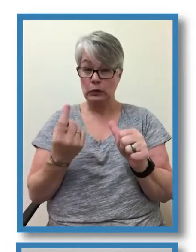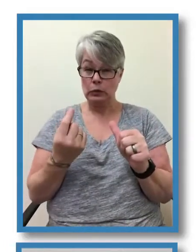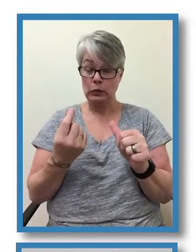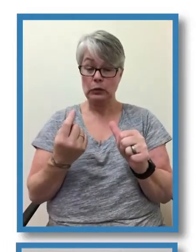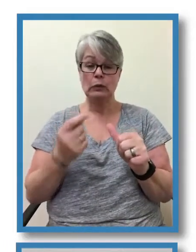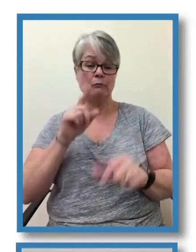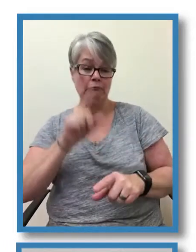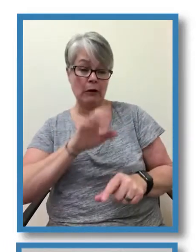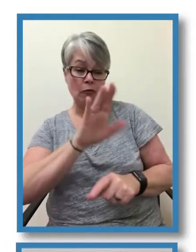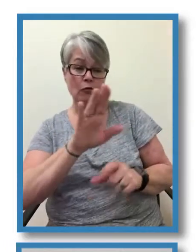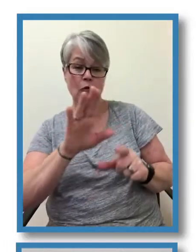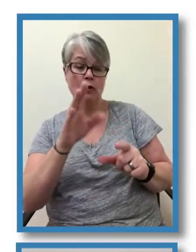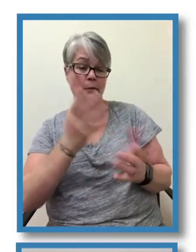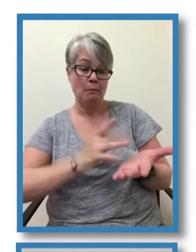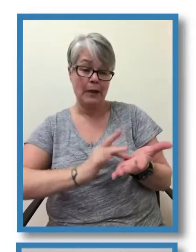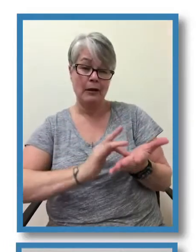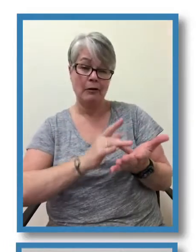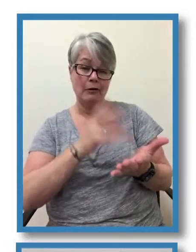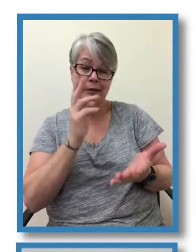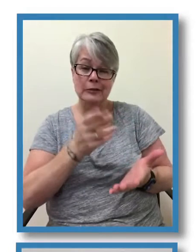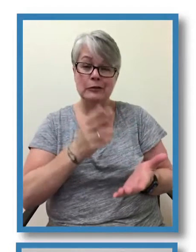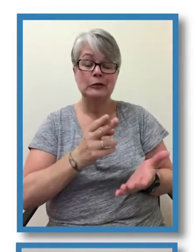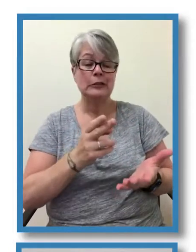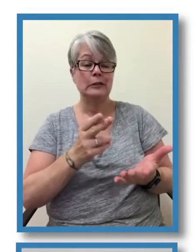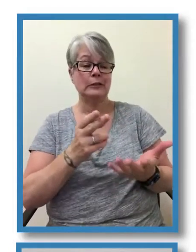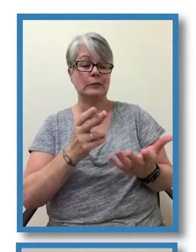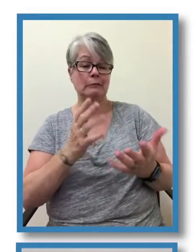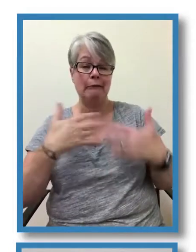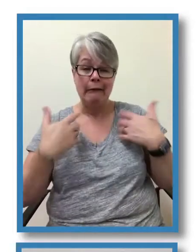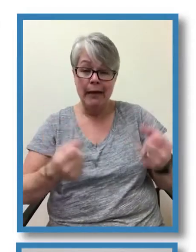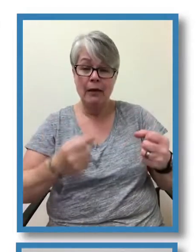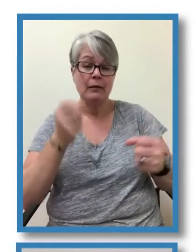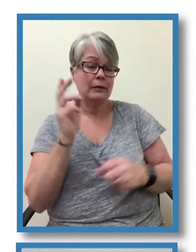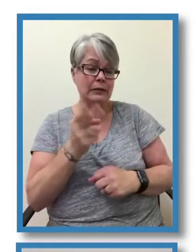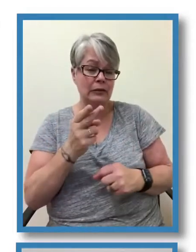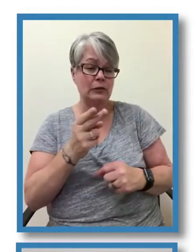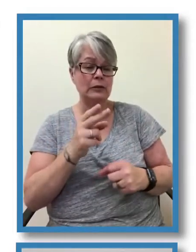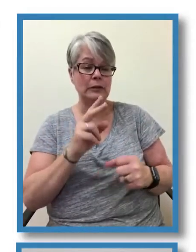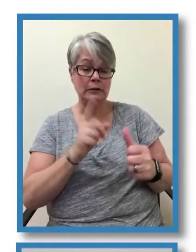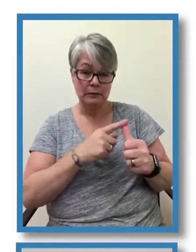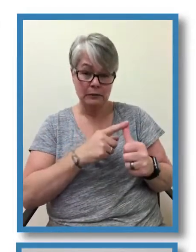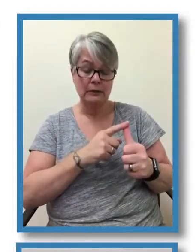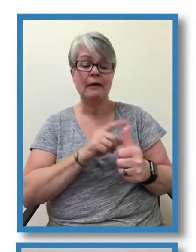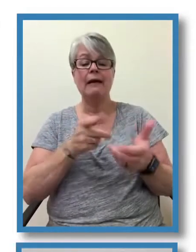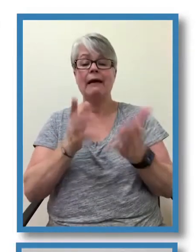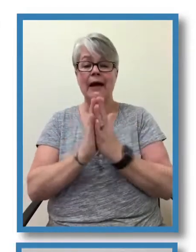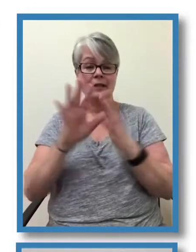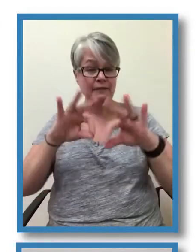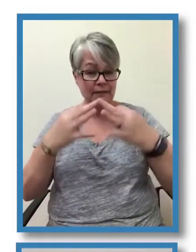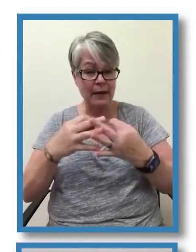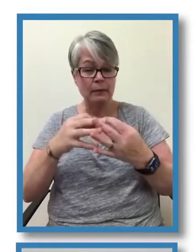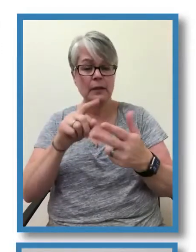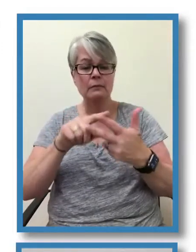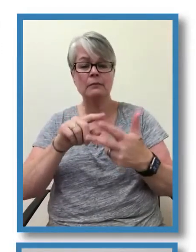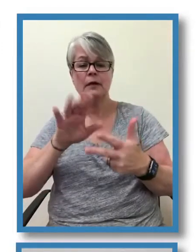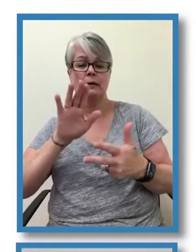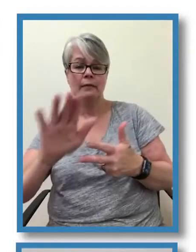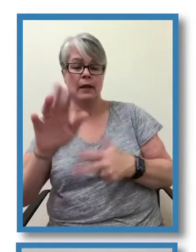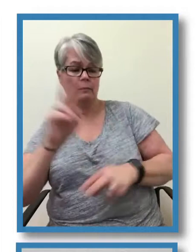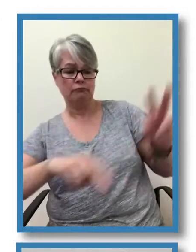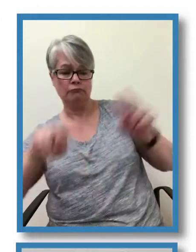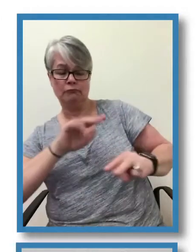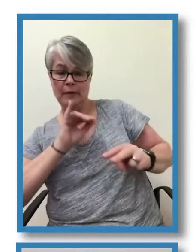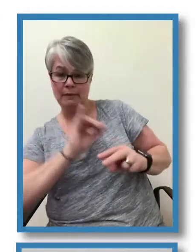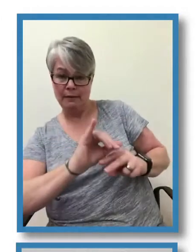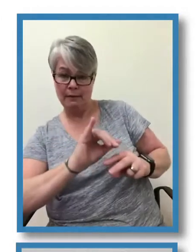Seeing that there is a decline in the person's performance, that it's been evident over time, and it may be relating